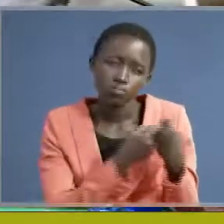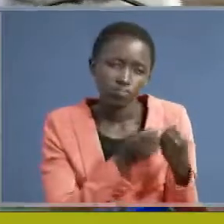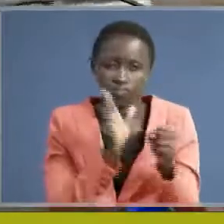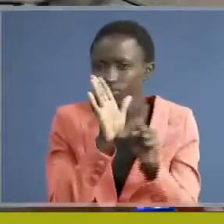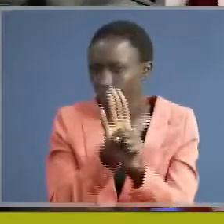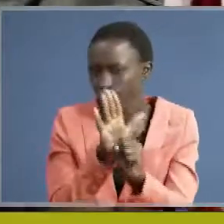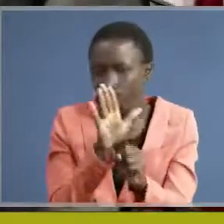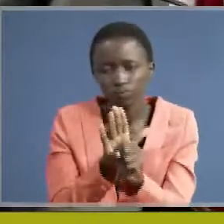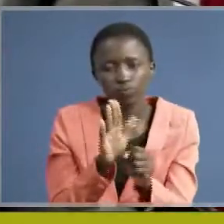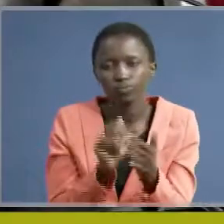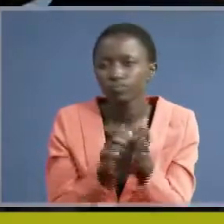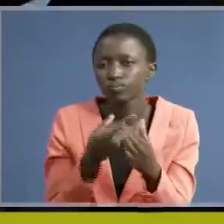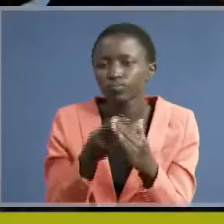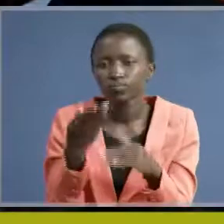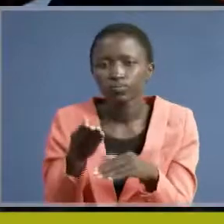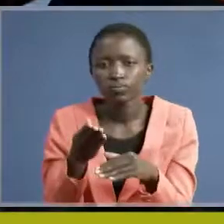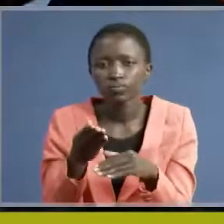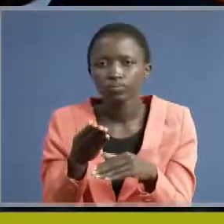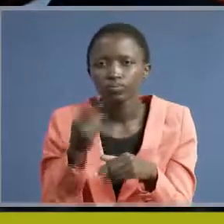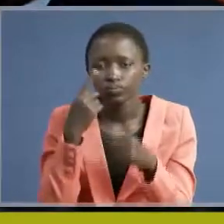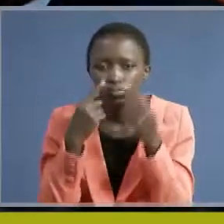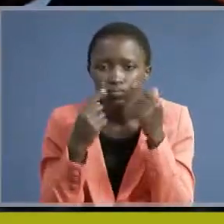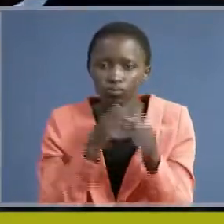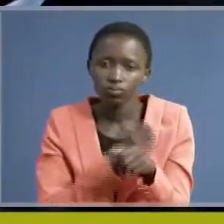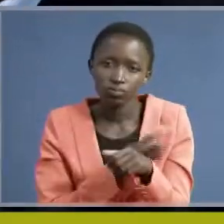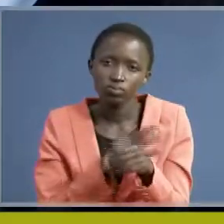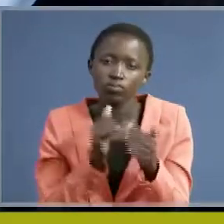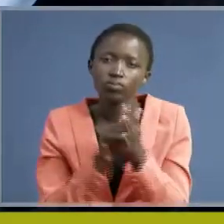nzima, wakulima wakilia kuhesabu hasara